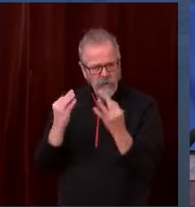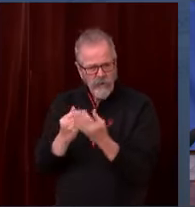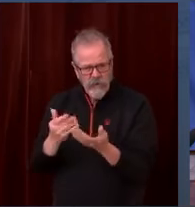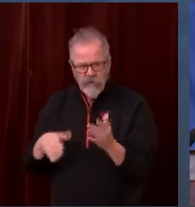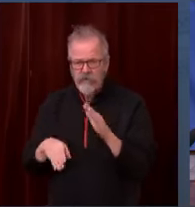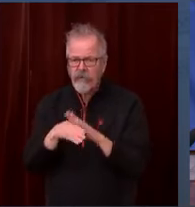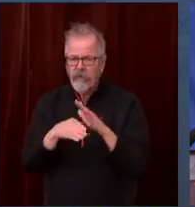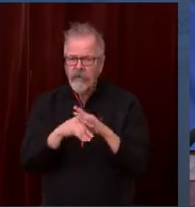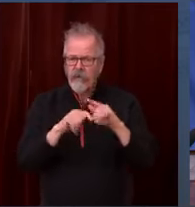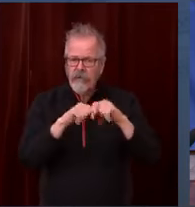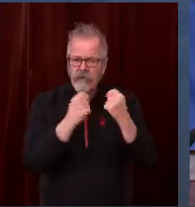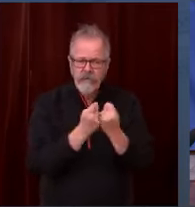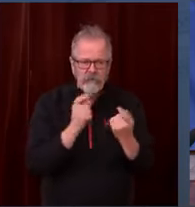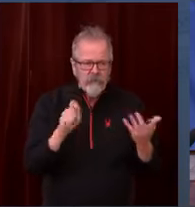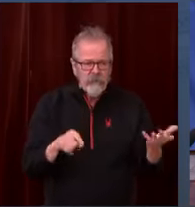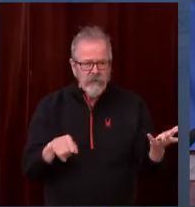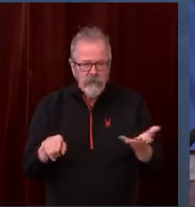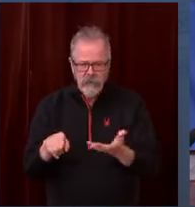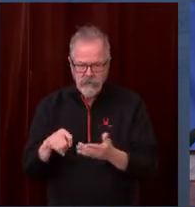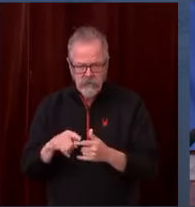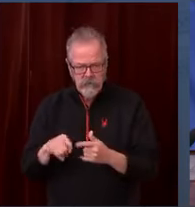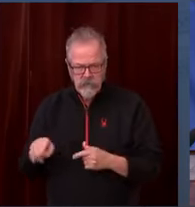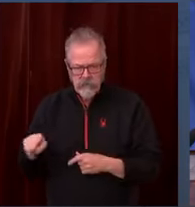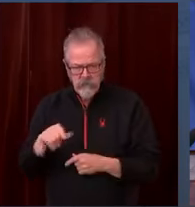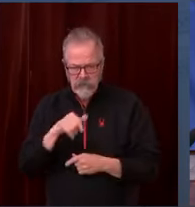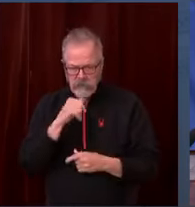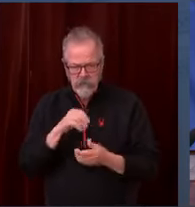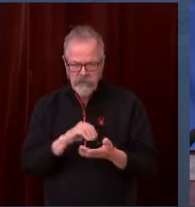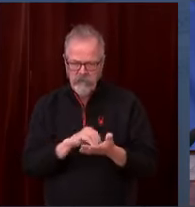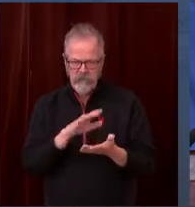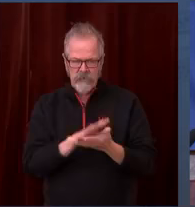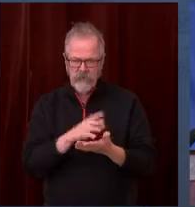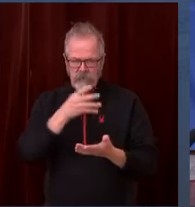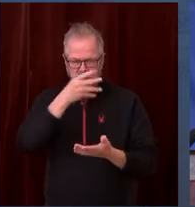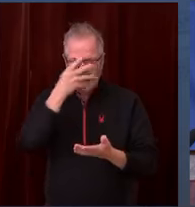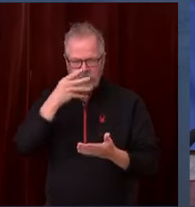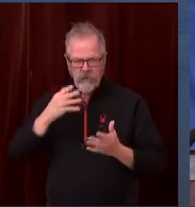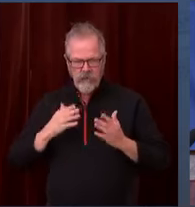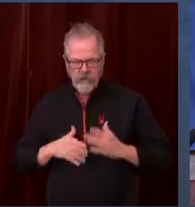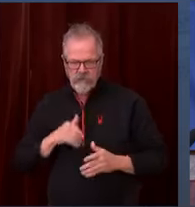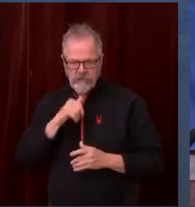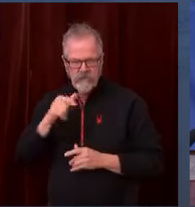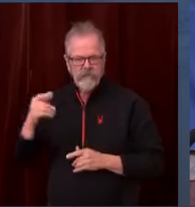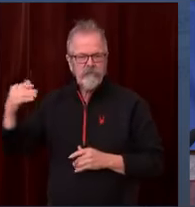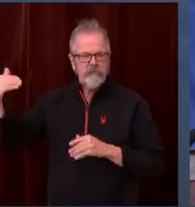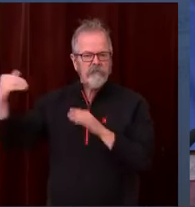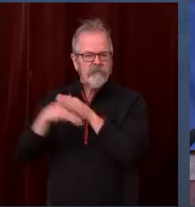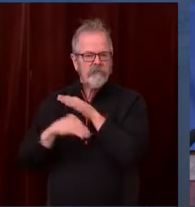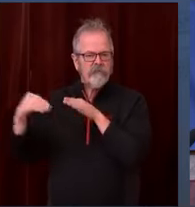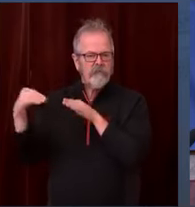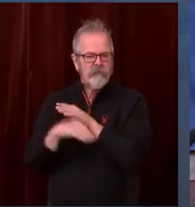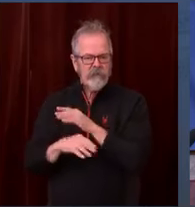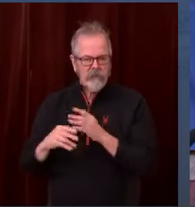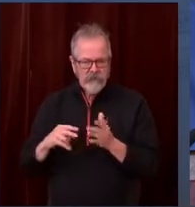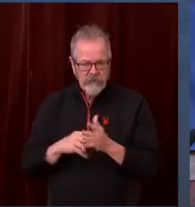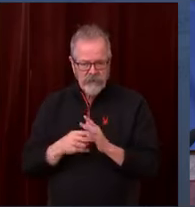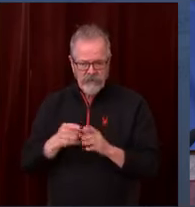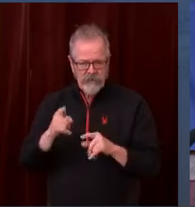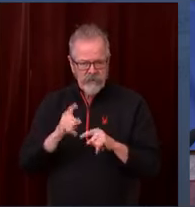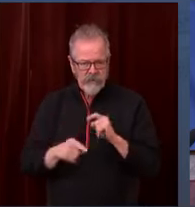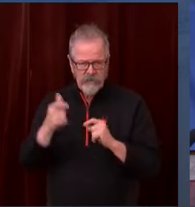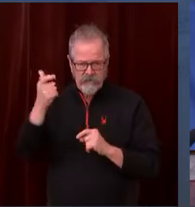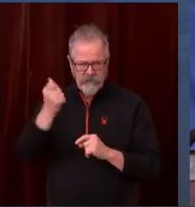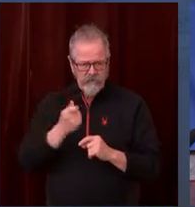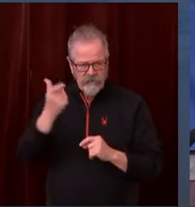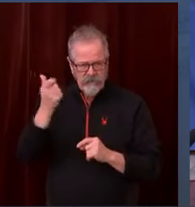support systems that they need so much. So this upcoming session, I will also recommend an additional $10 million